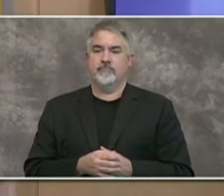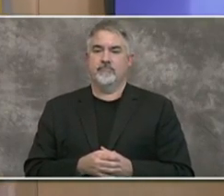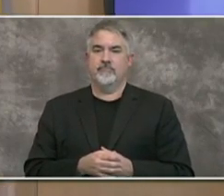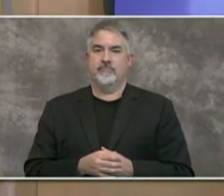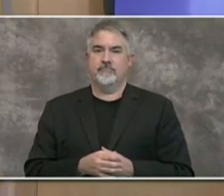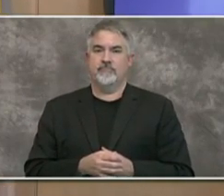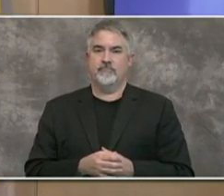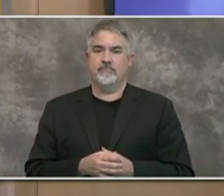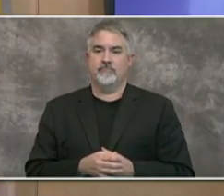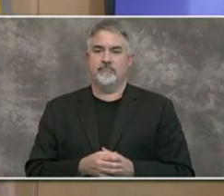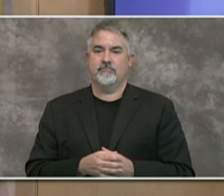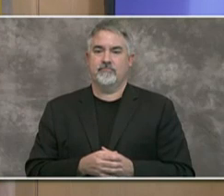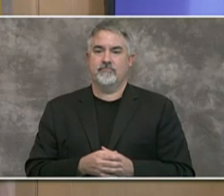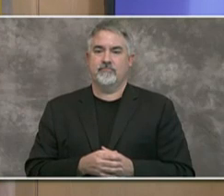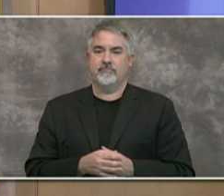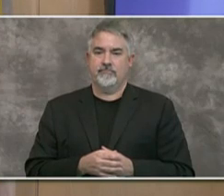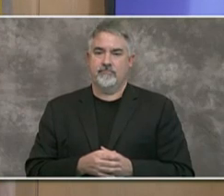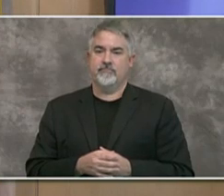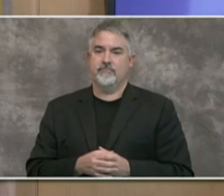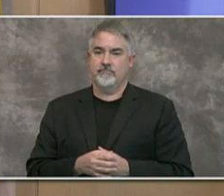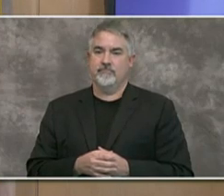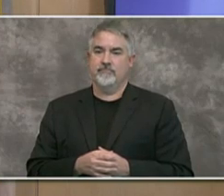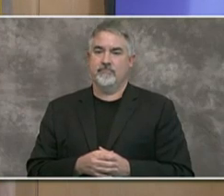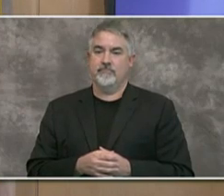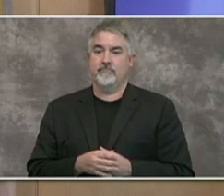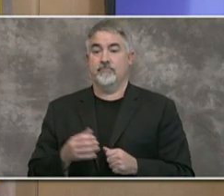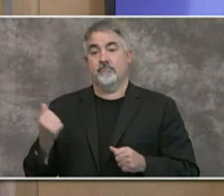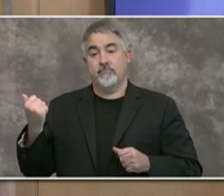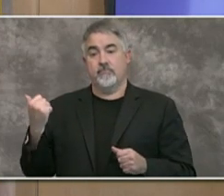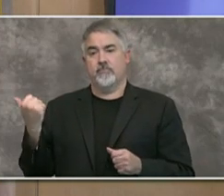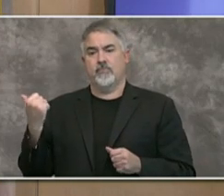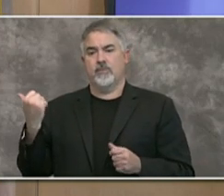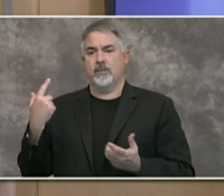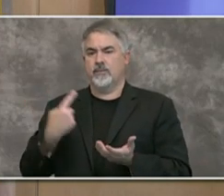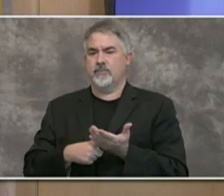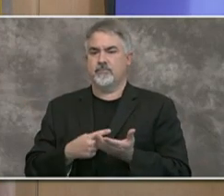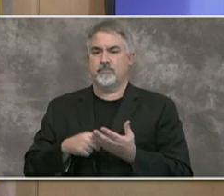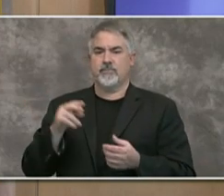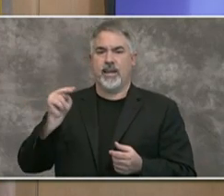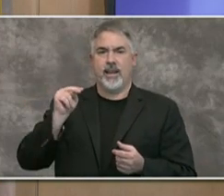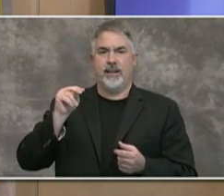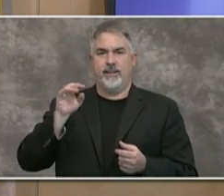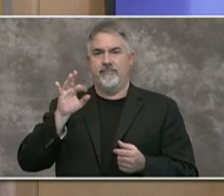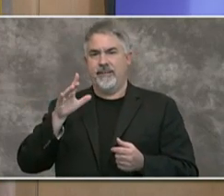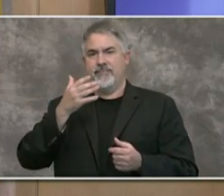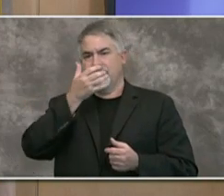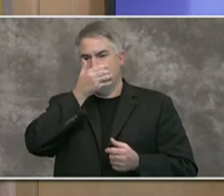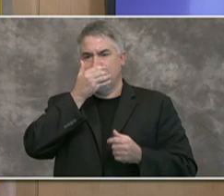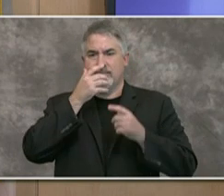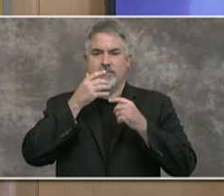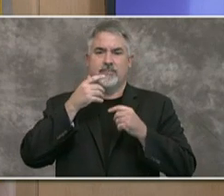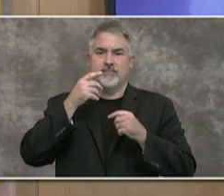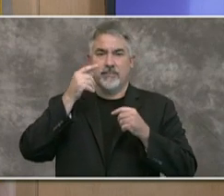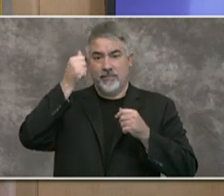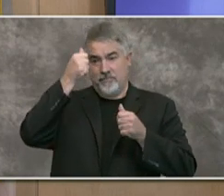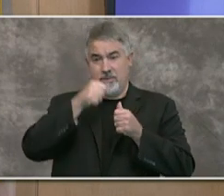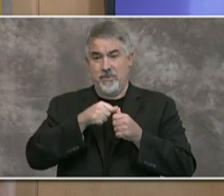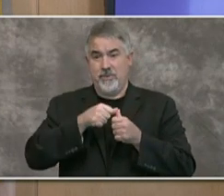If I understand the question correctly, they're asking about the supply of N95 respirators and face shields. If you remember, the PPE